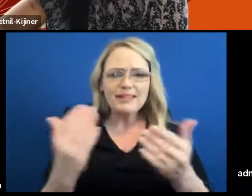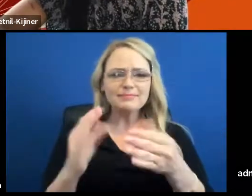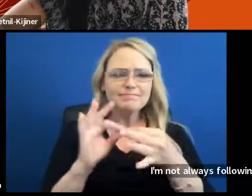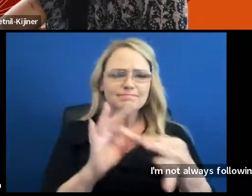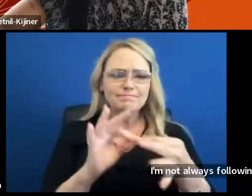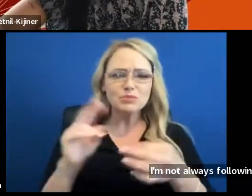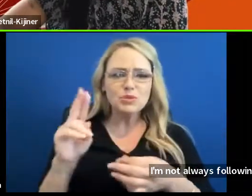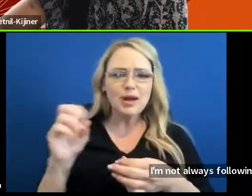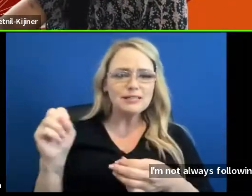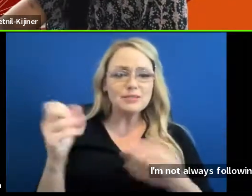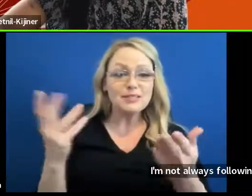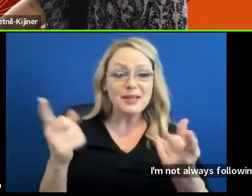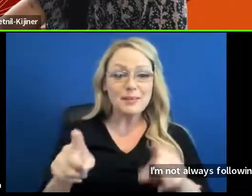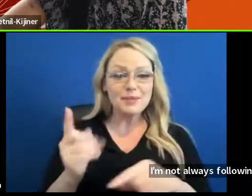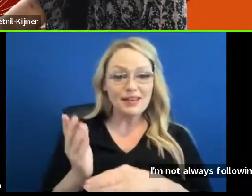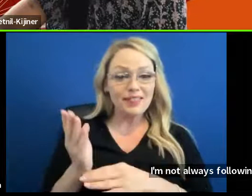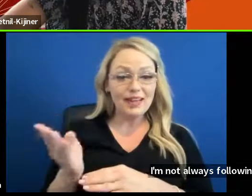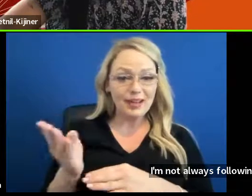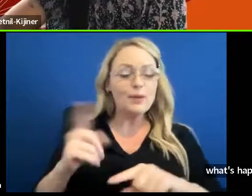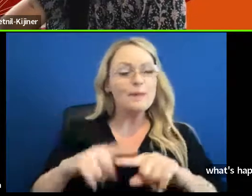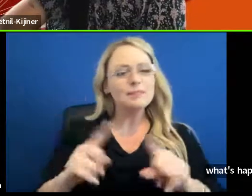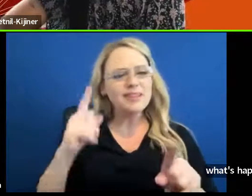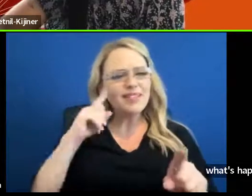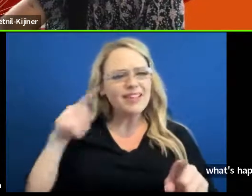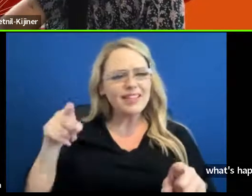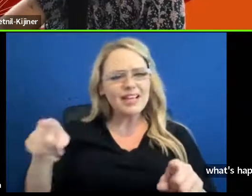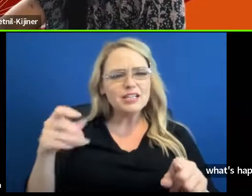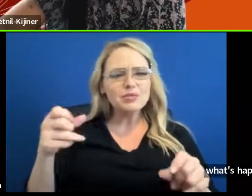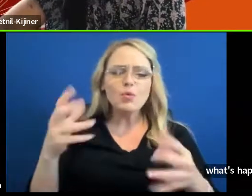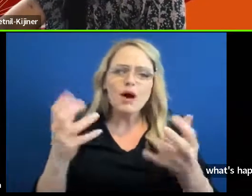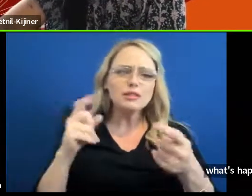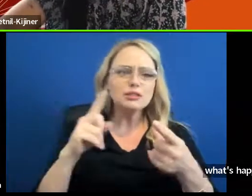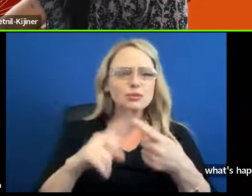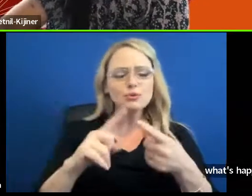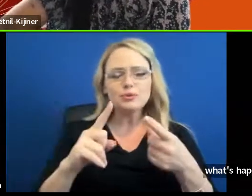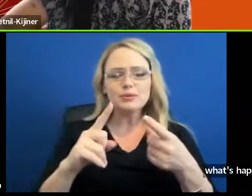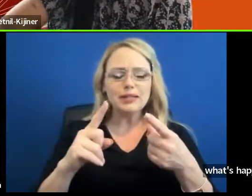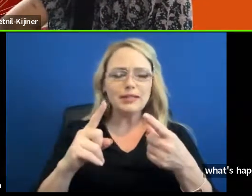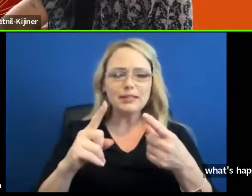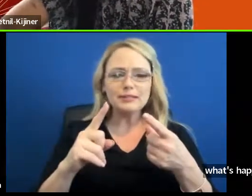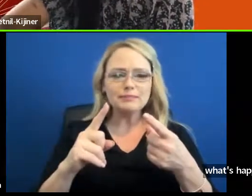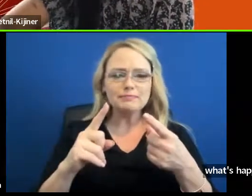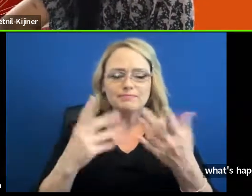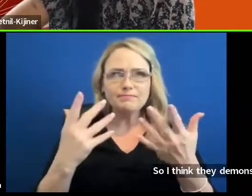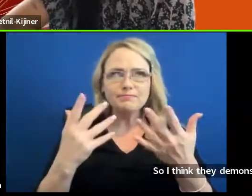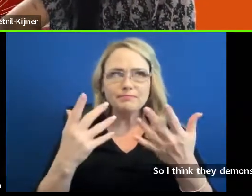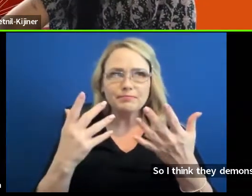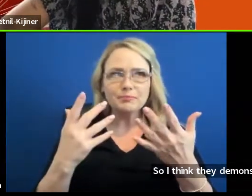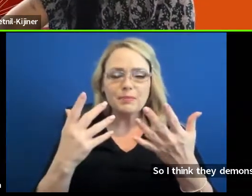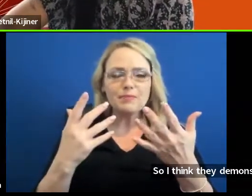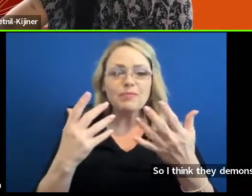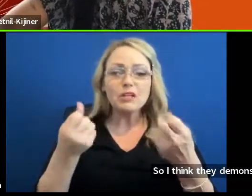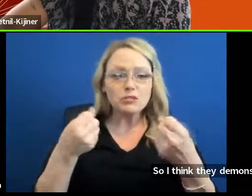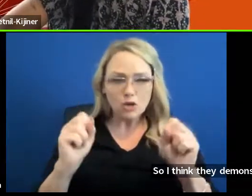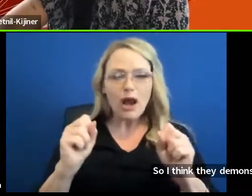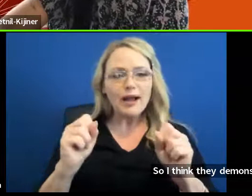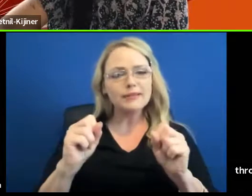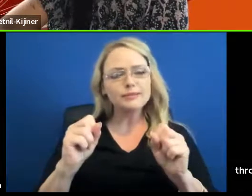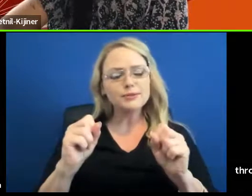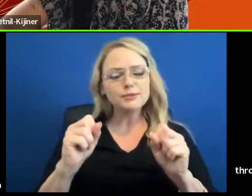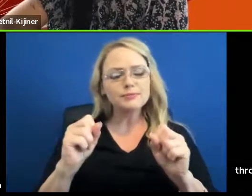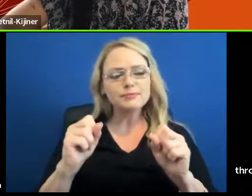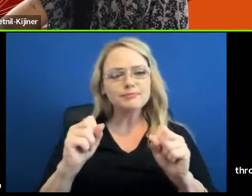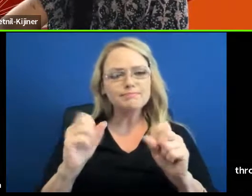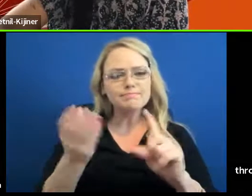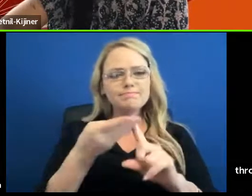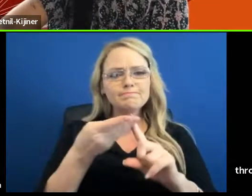there. So I think they demonstrated and chained themselves to a door. Yeah, I mean, I support it. It's funny because I've